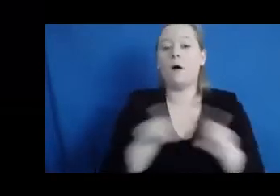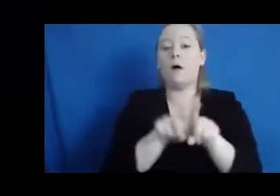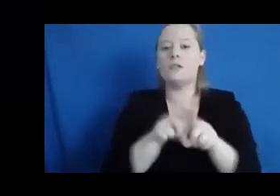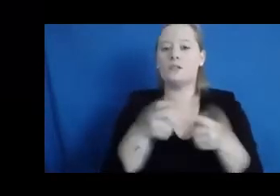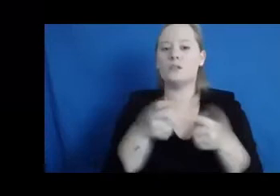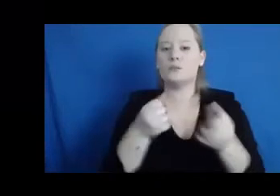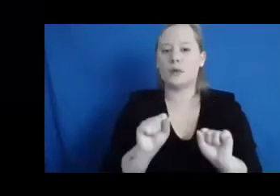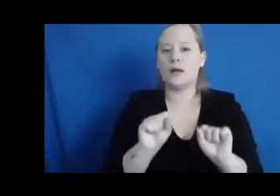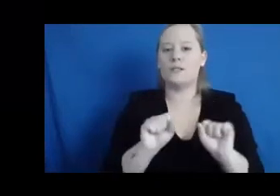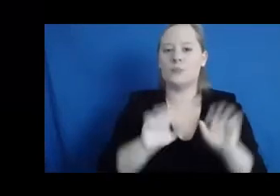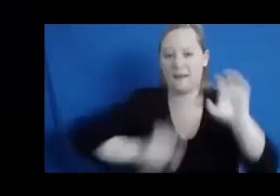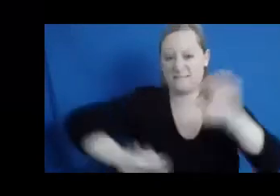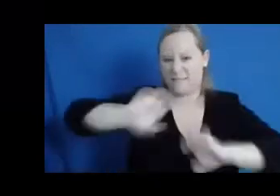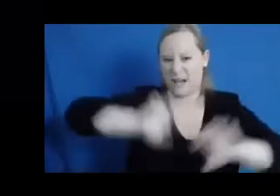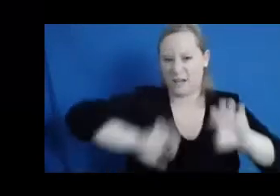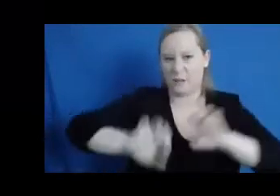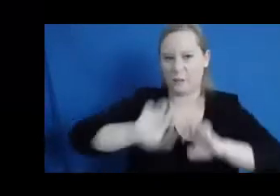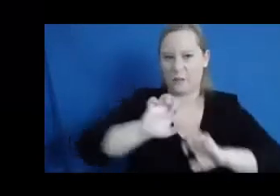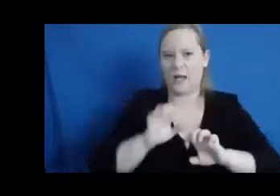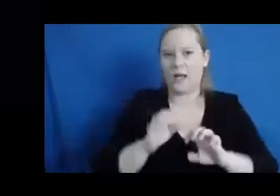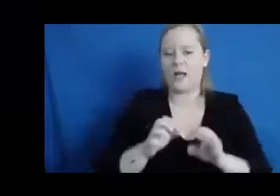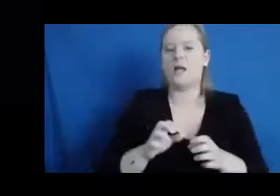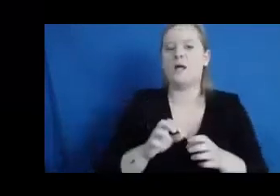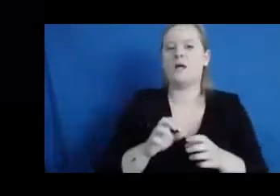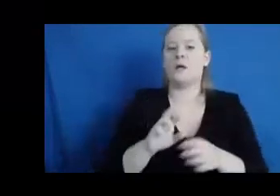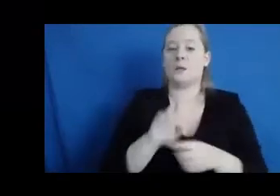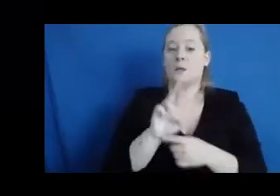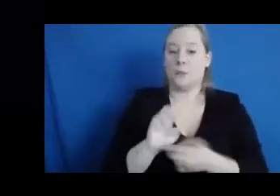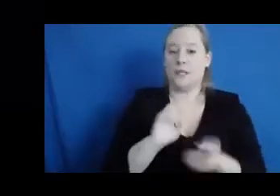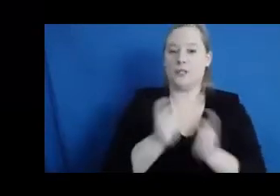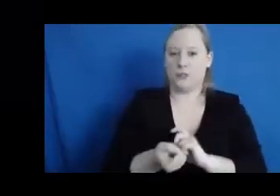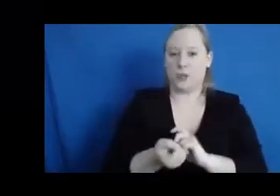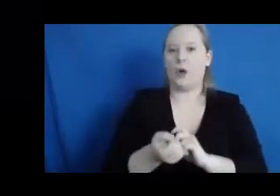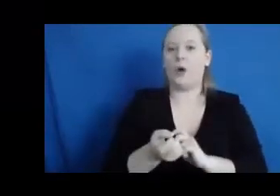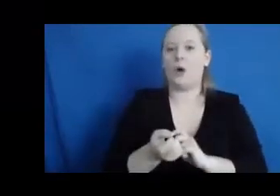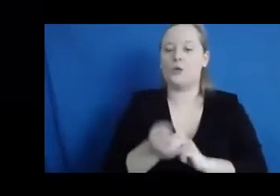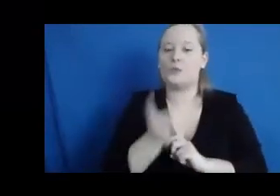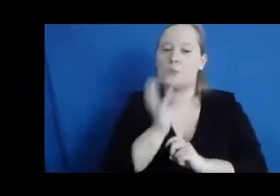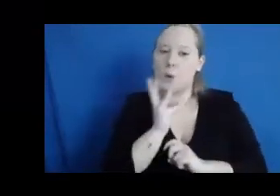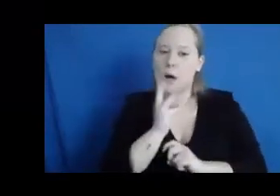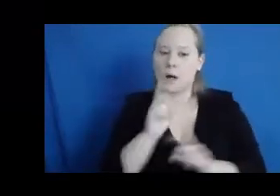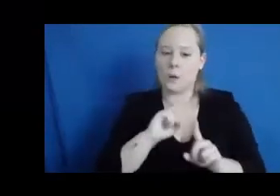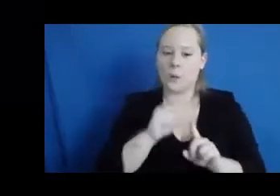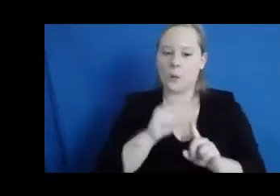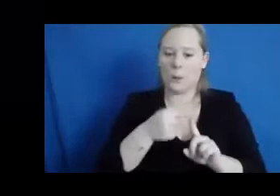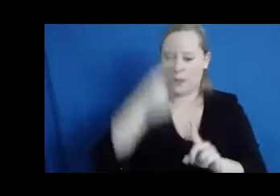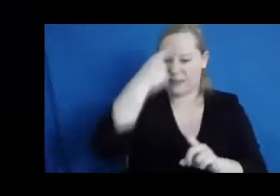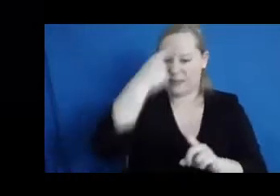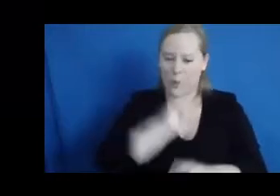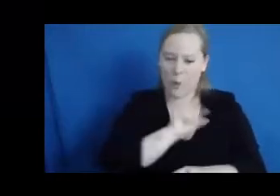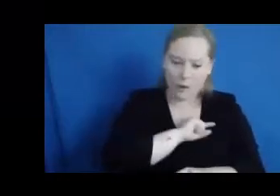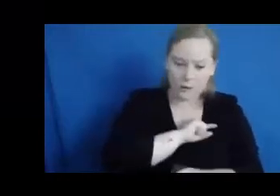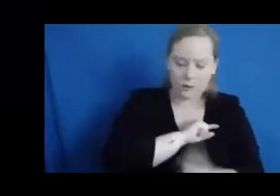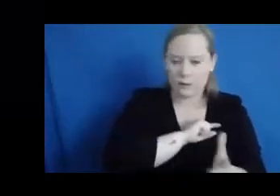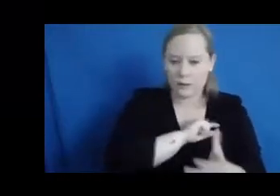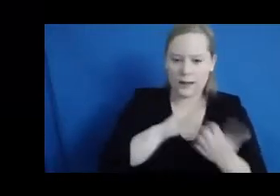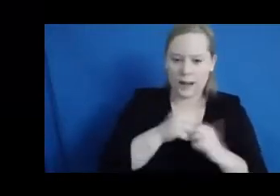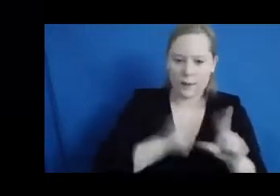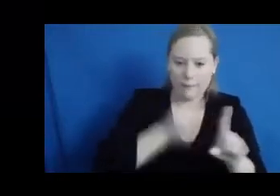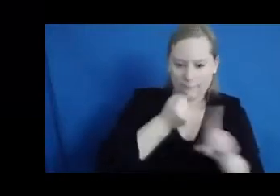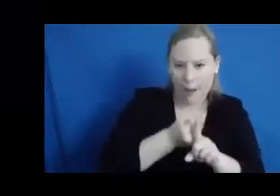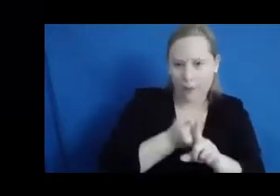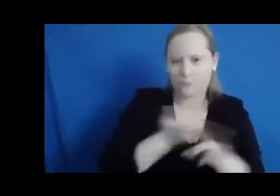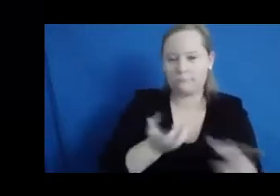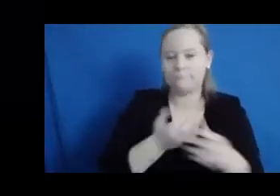the recharge process to the groundwater as we're thinking about water quality impacts. We're also